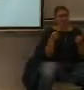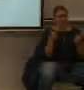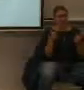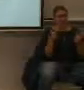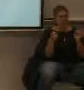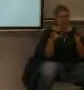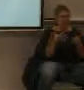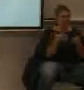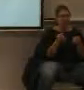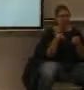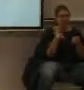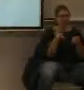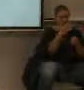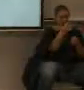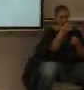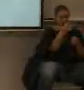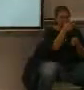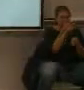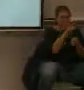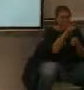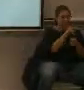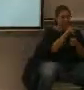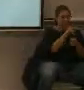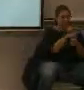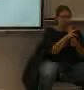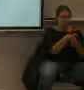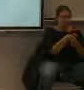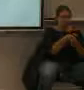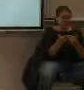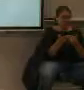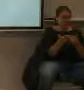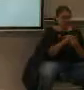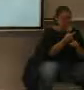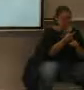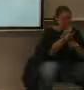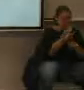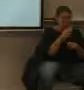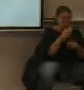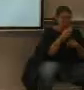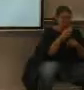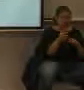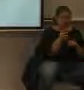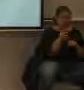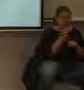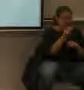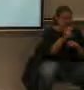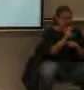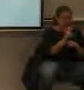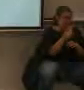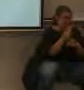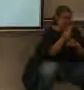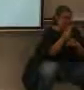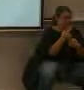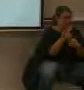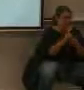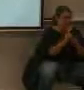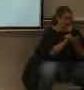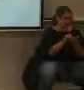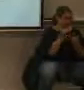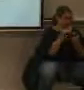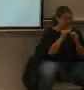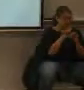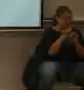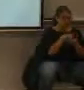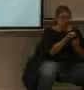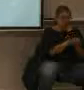there are invertebrates that filter organic materials particles out of the water column and make a living on that. That includes